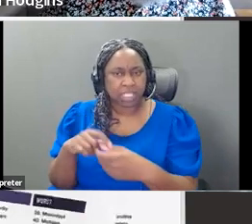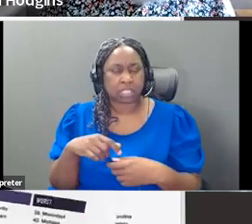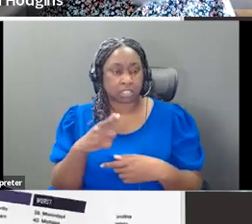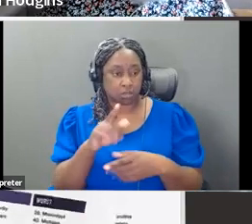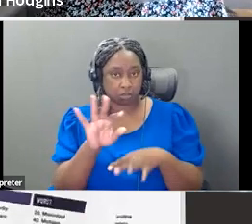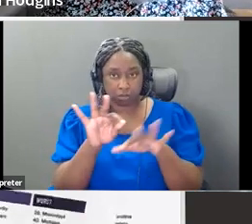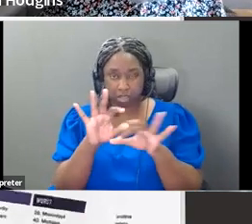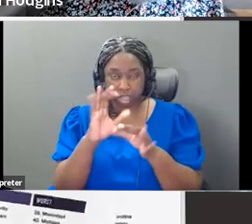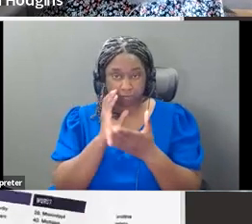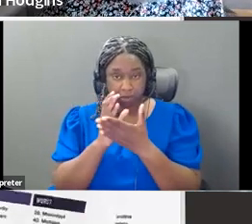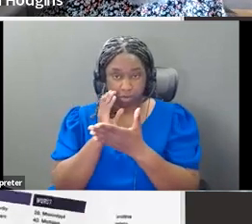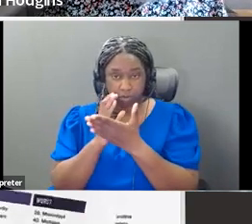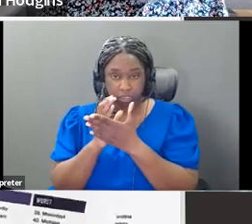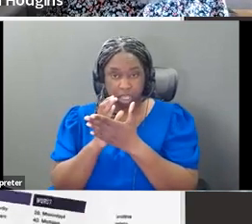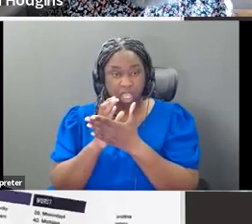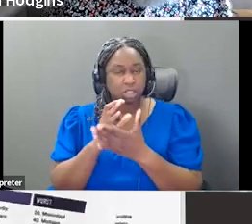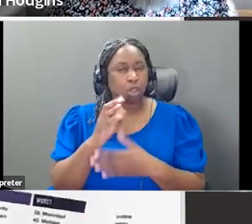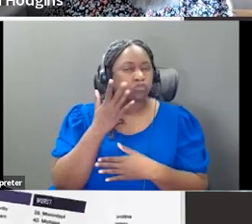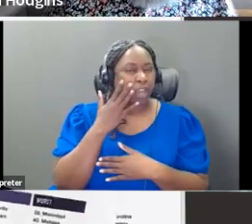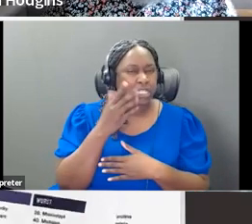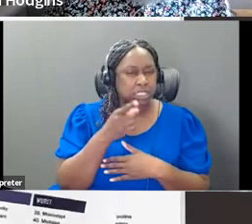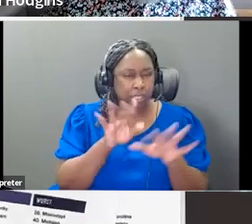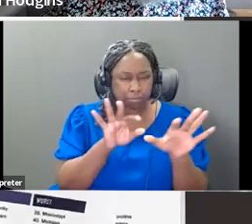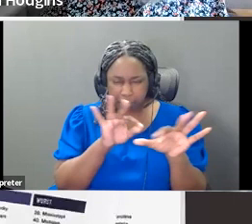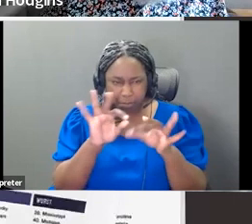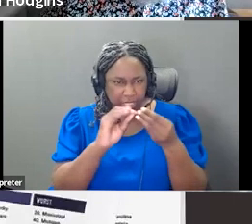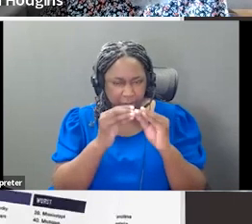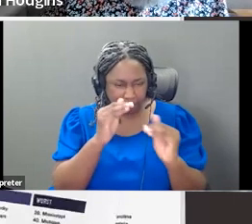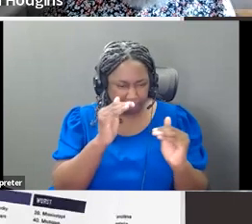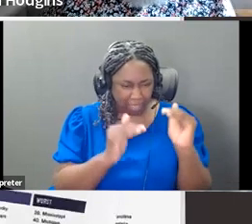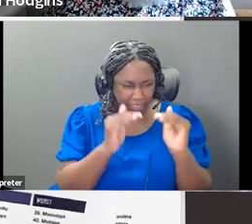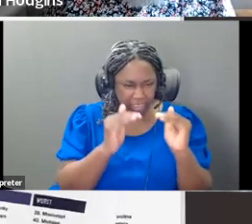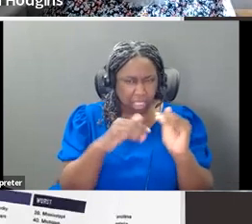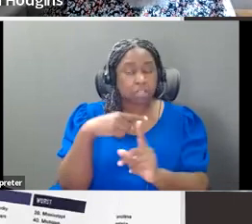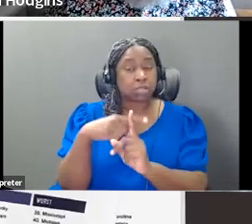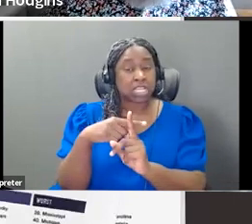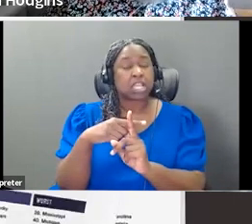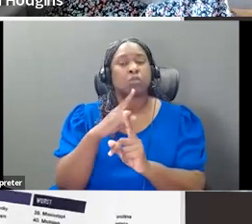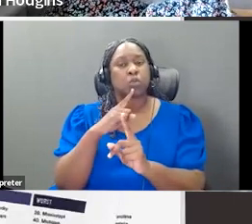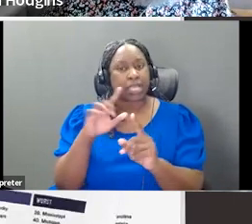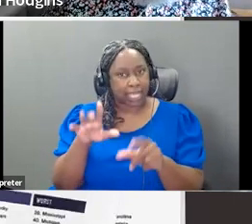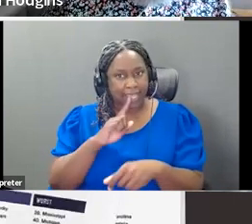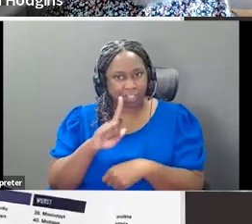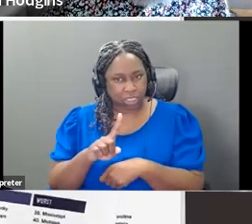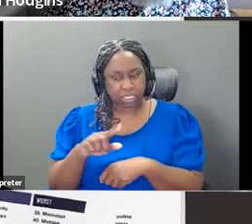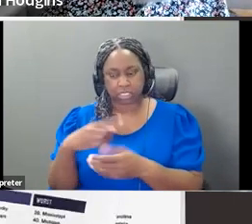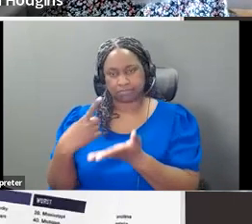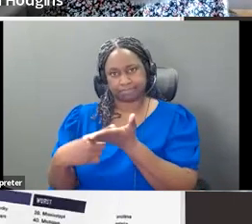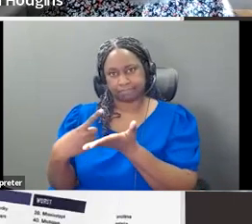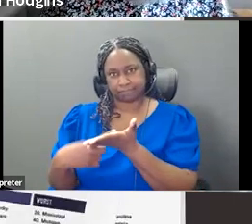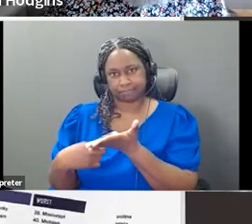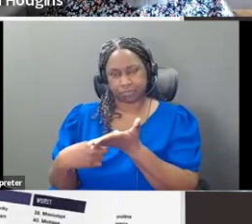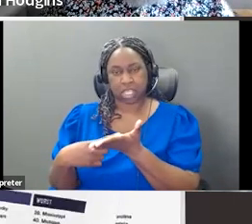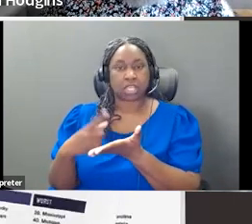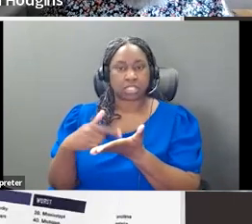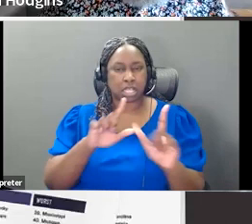balancing, races in our photos to something that we're actively discussing. We've expanded our conversation to talk about